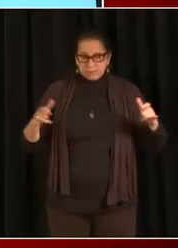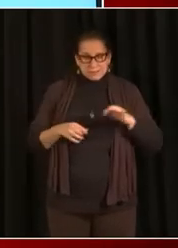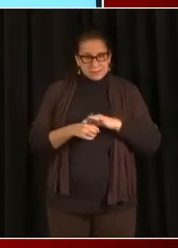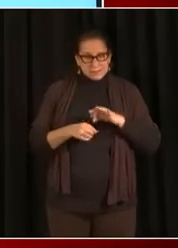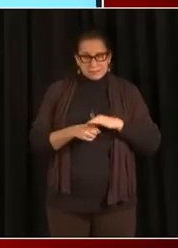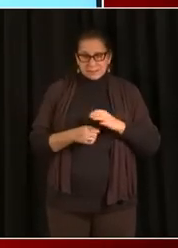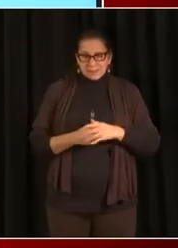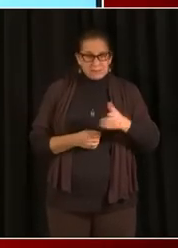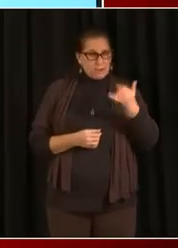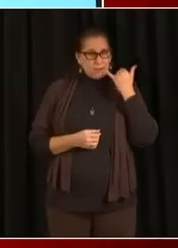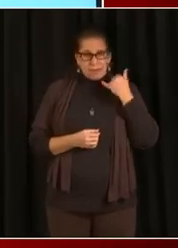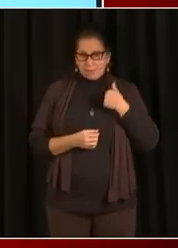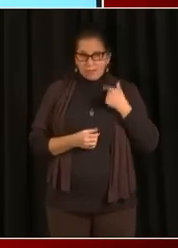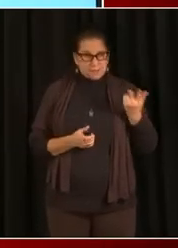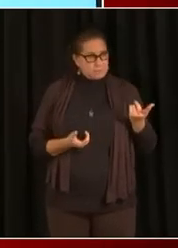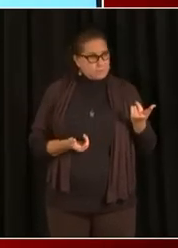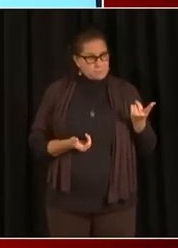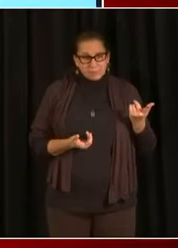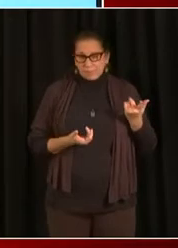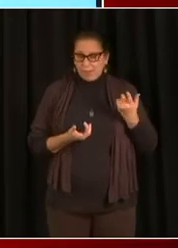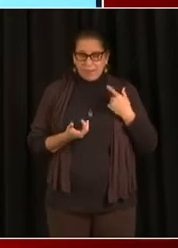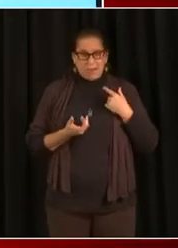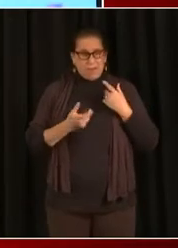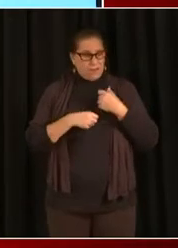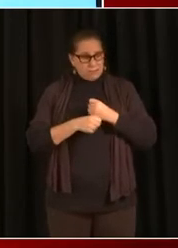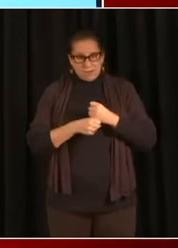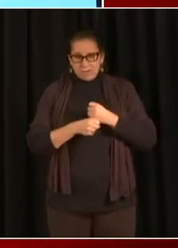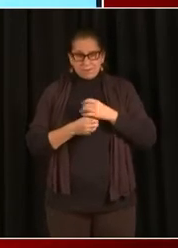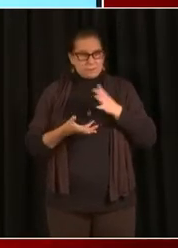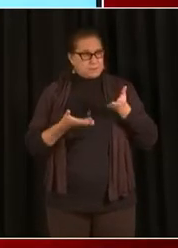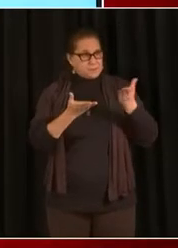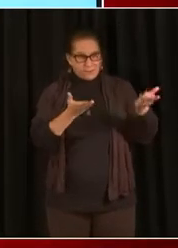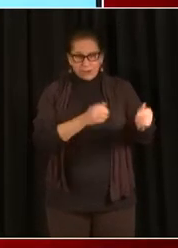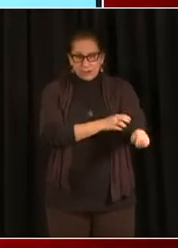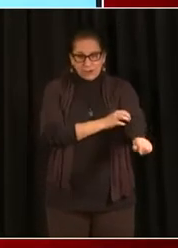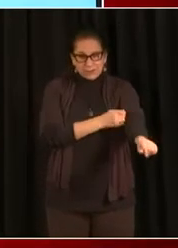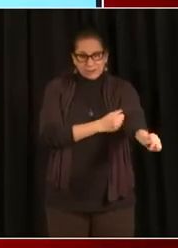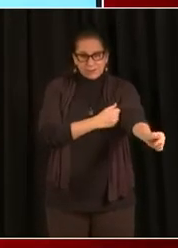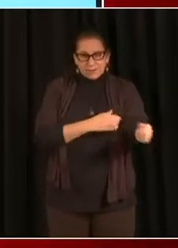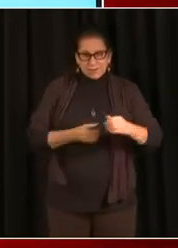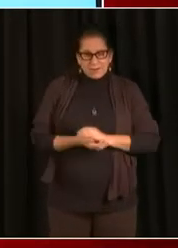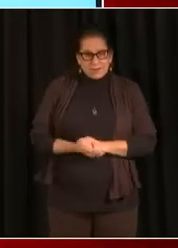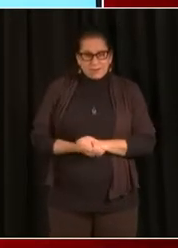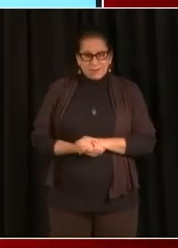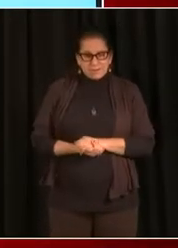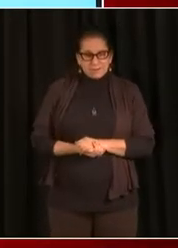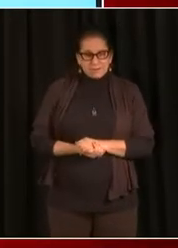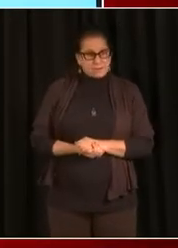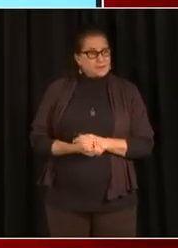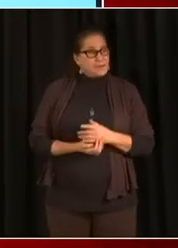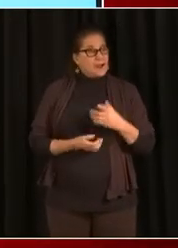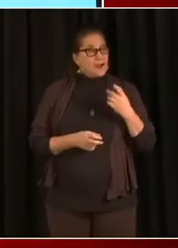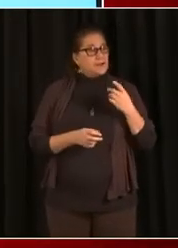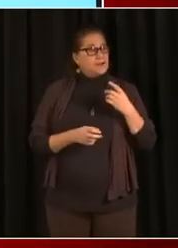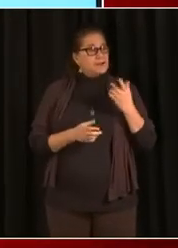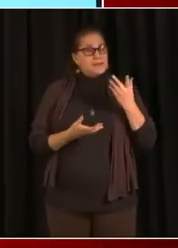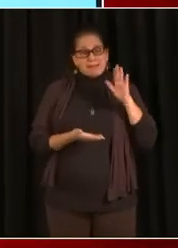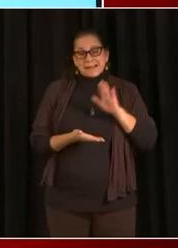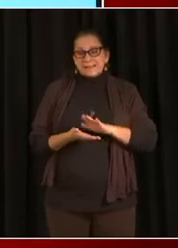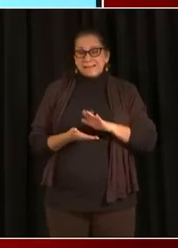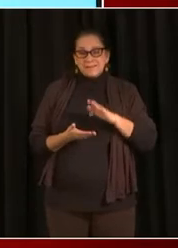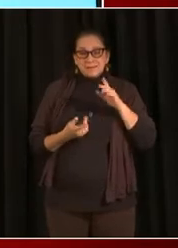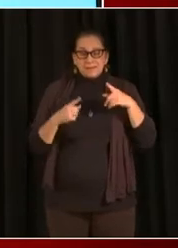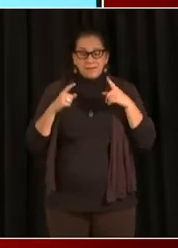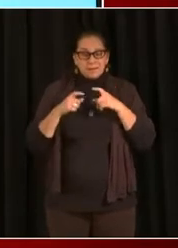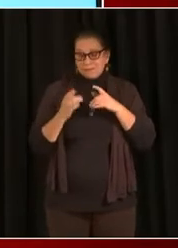their phone is the most complicated technology that they would need. And then they feel that sense of community. They can see us, we can see